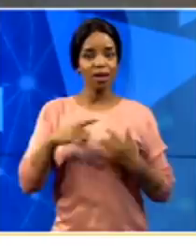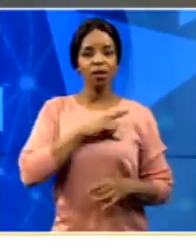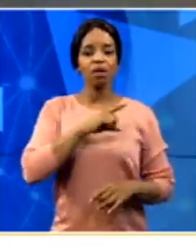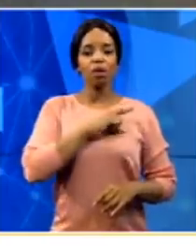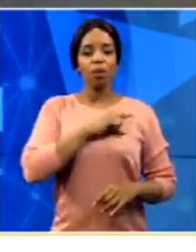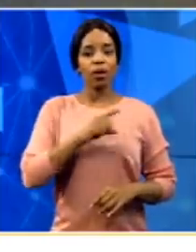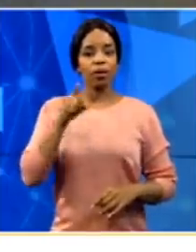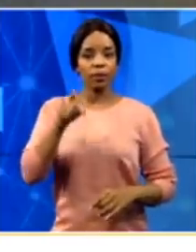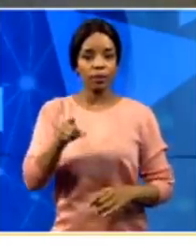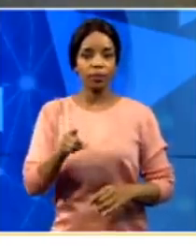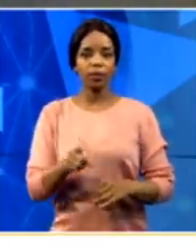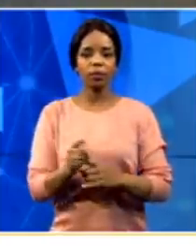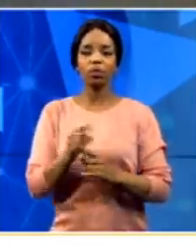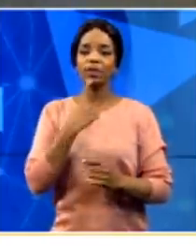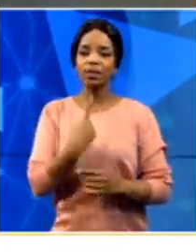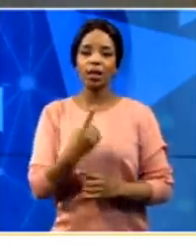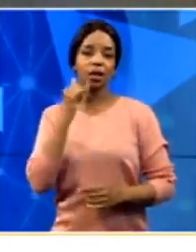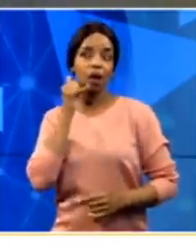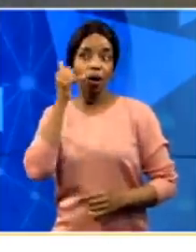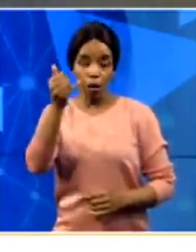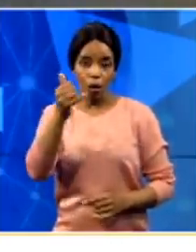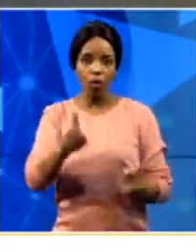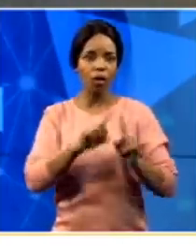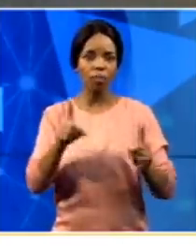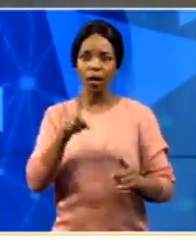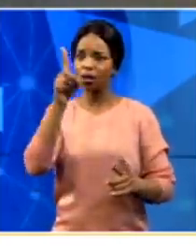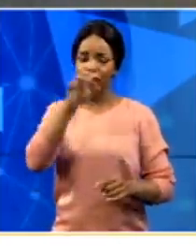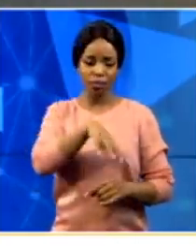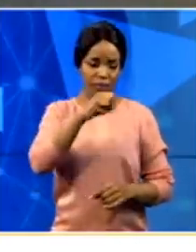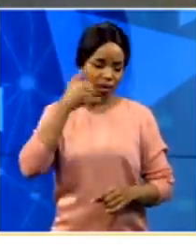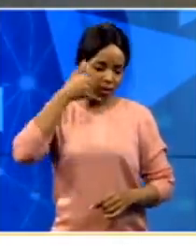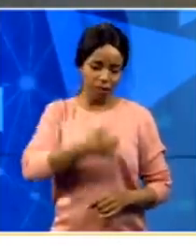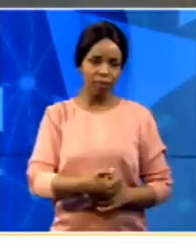call, and they're not getting a response from you. What's happening? Are you overwhelmed?